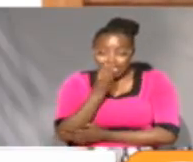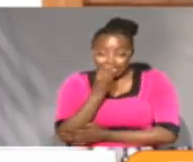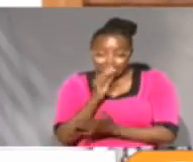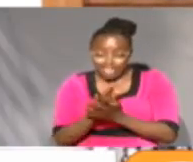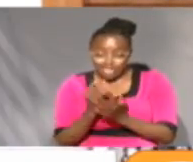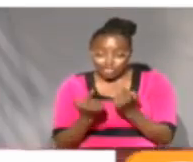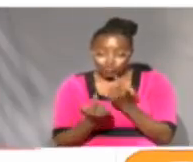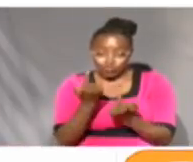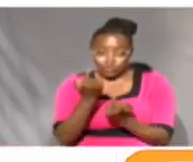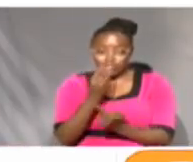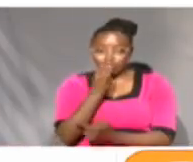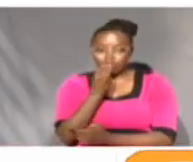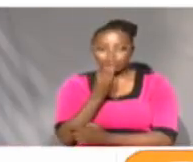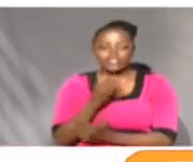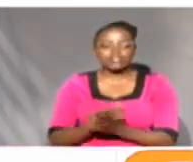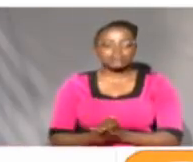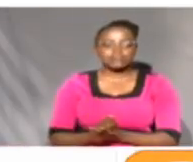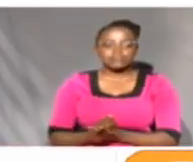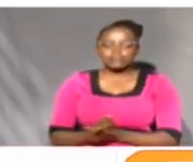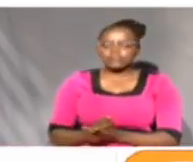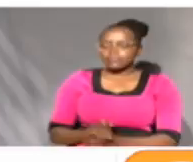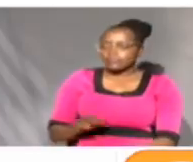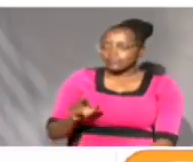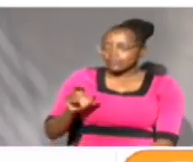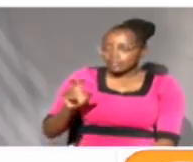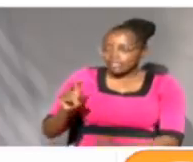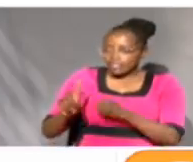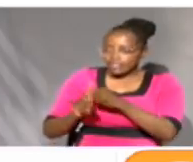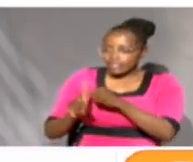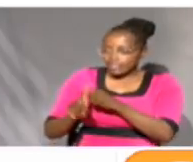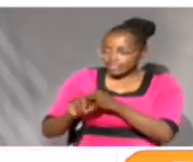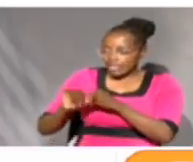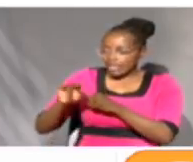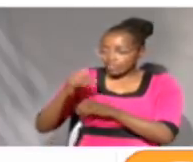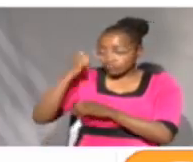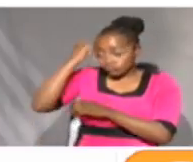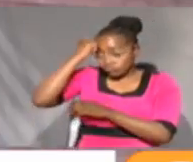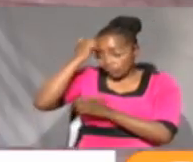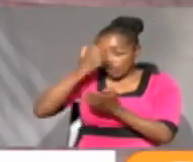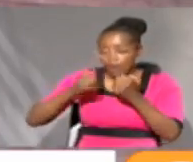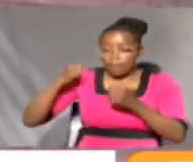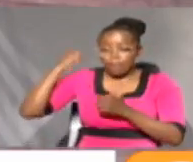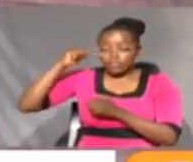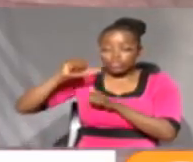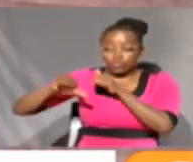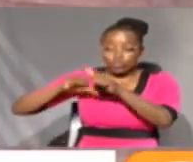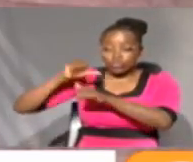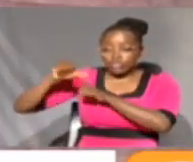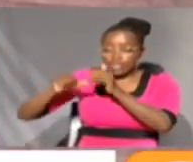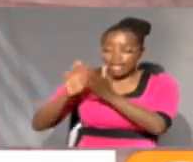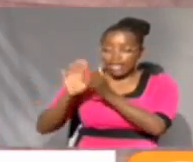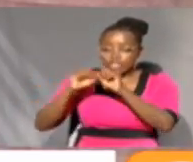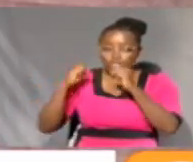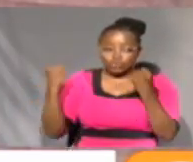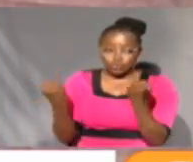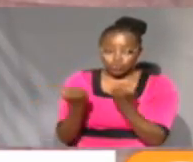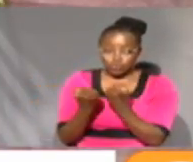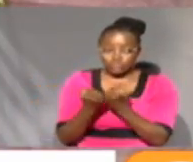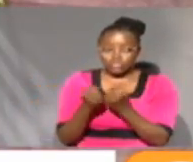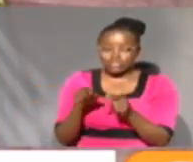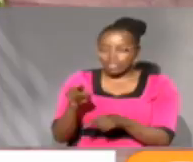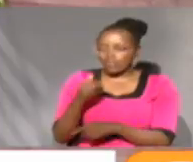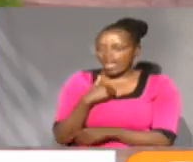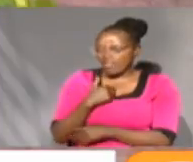the cooking of the food. The 6'2" player who has studied economics, political science, sociology, cuts a unique